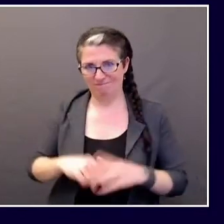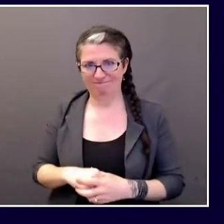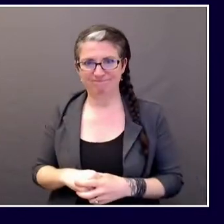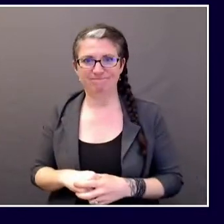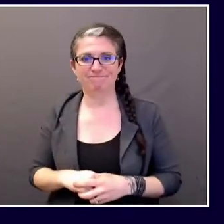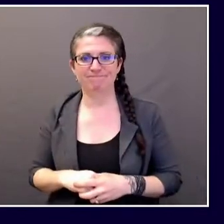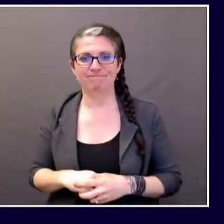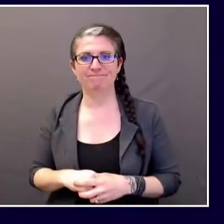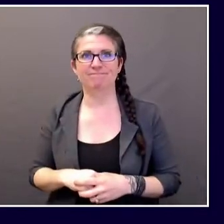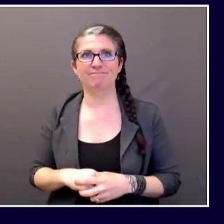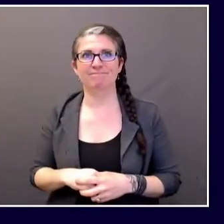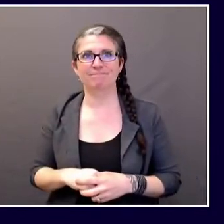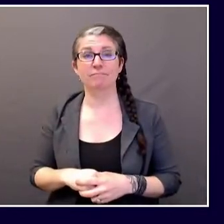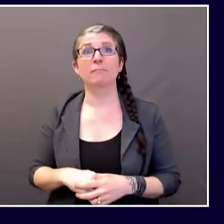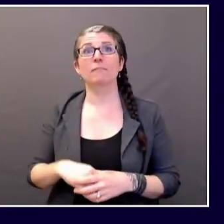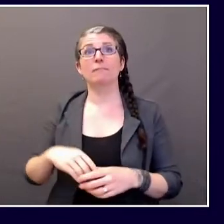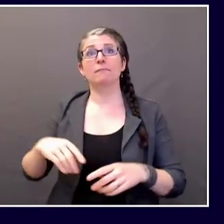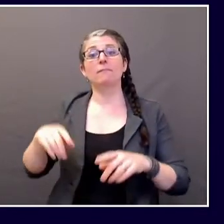cases,